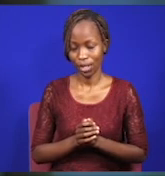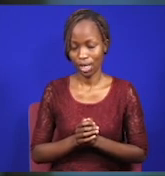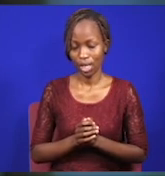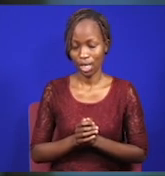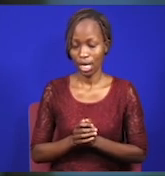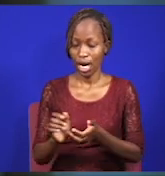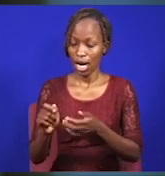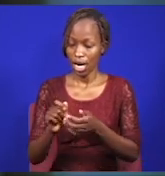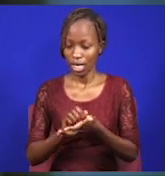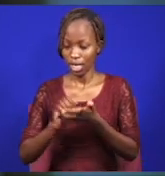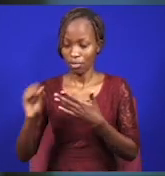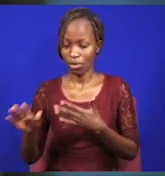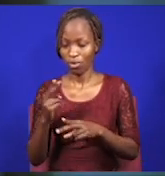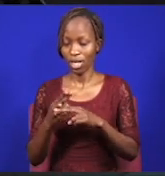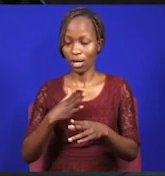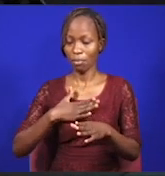Rub my name